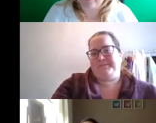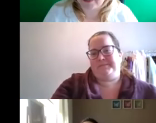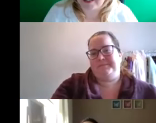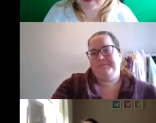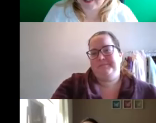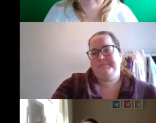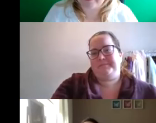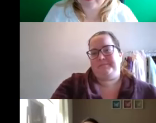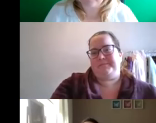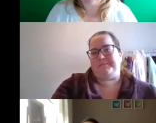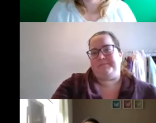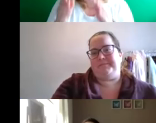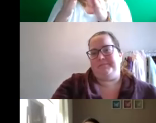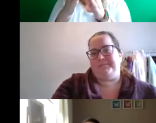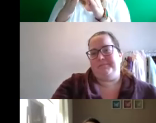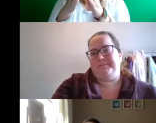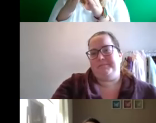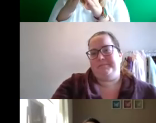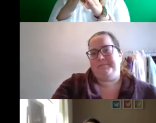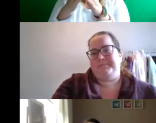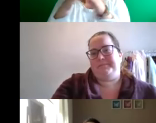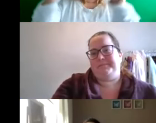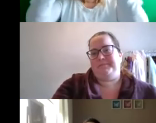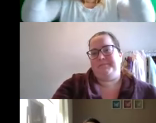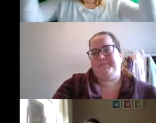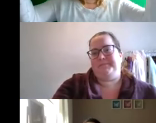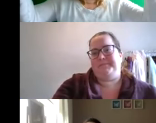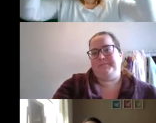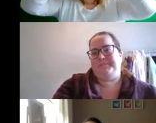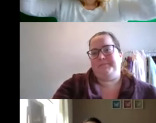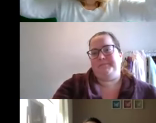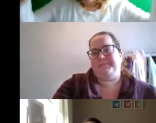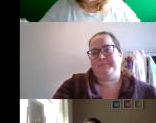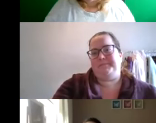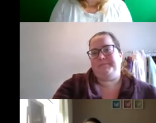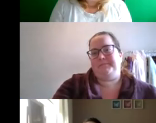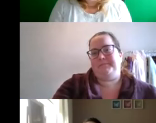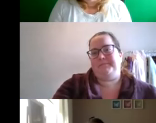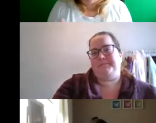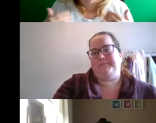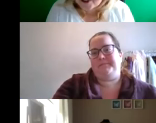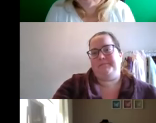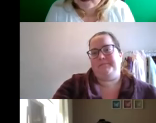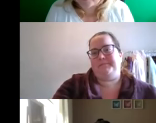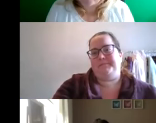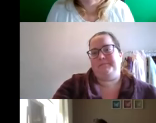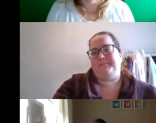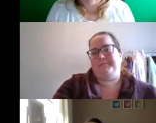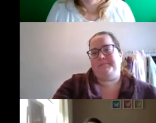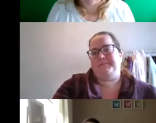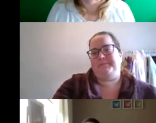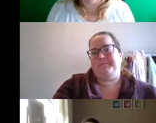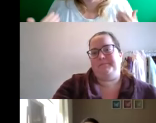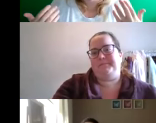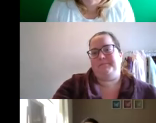you used ISL, right? So again, it's about language ideologies, it's frames and scripts. So the